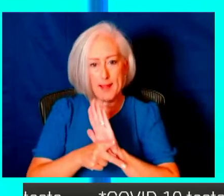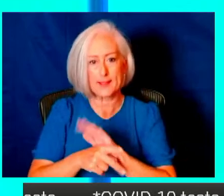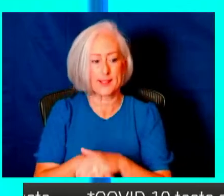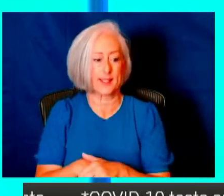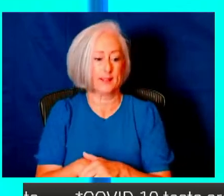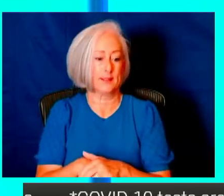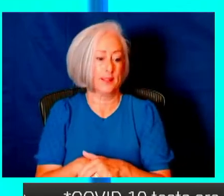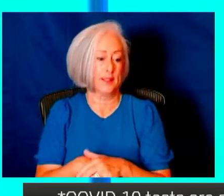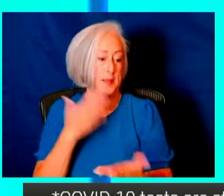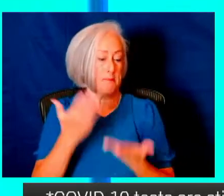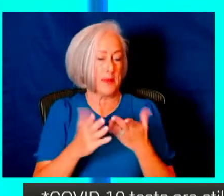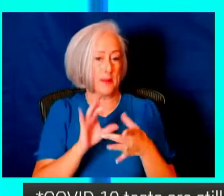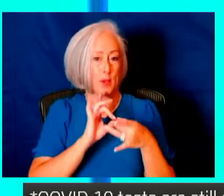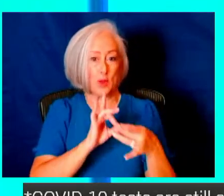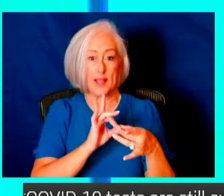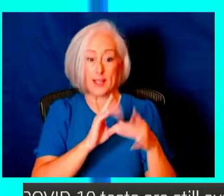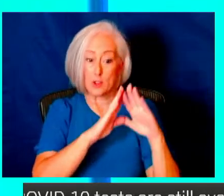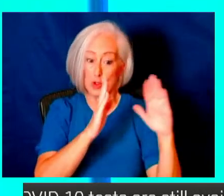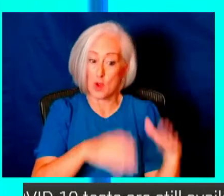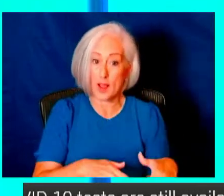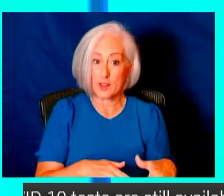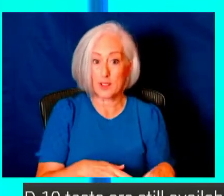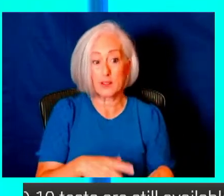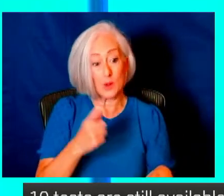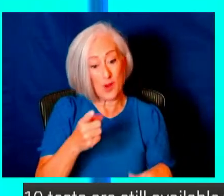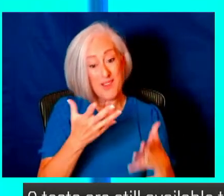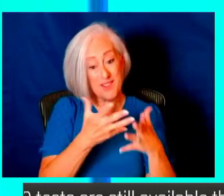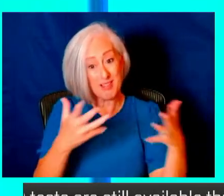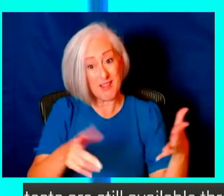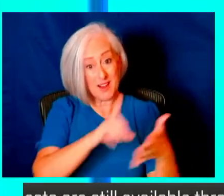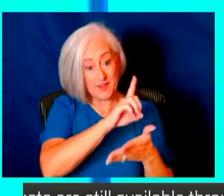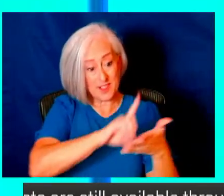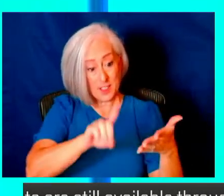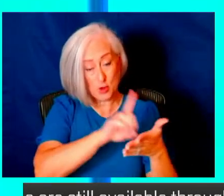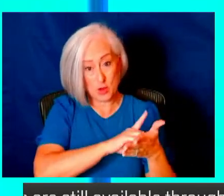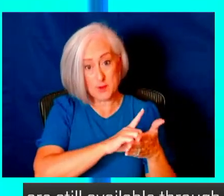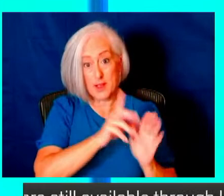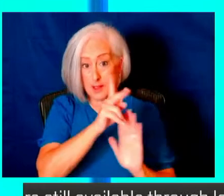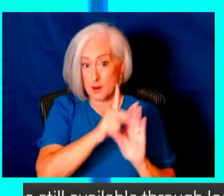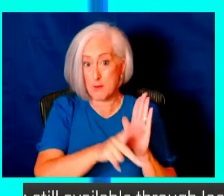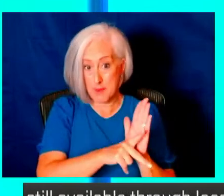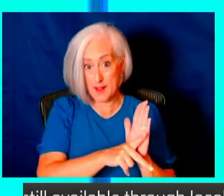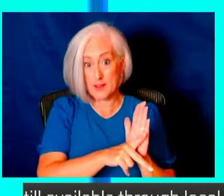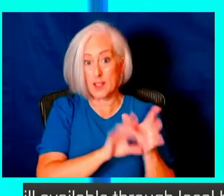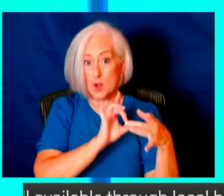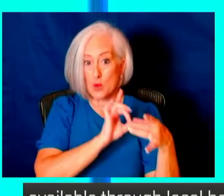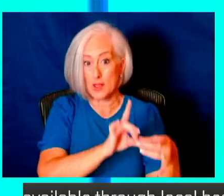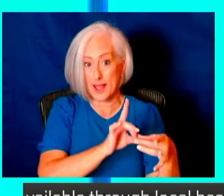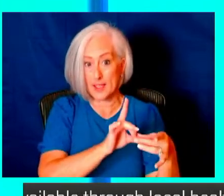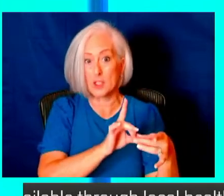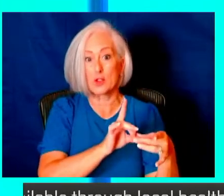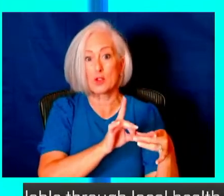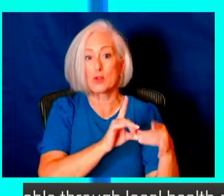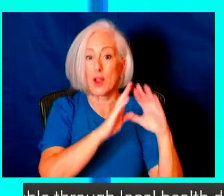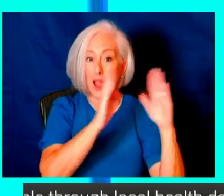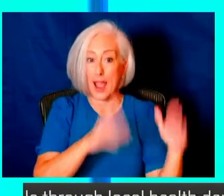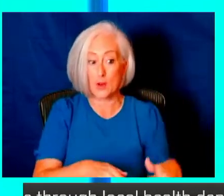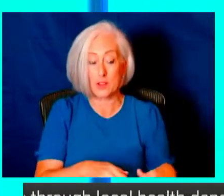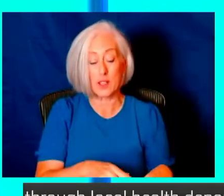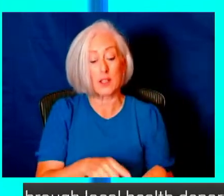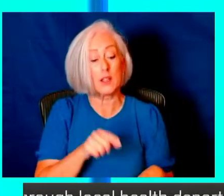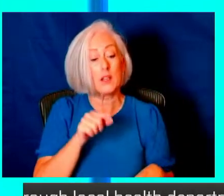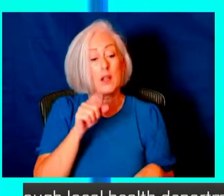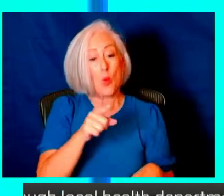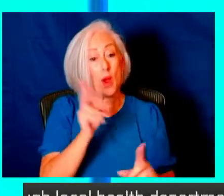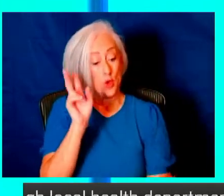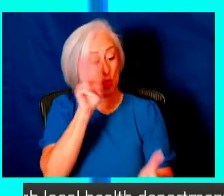have discriminatory legal policies in housing. The look-back period when you go to apply for